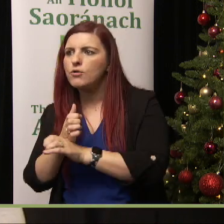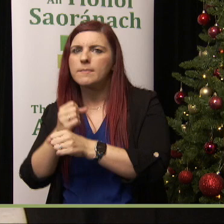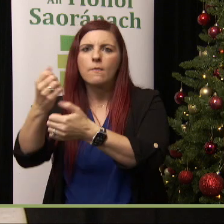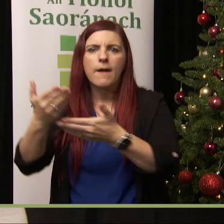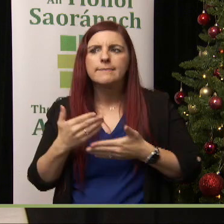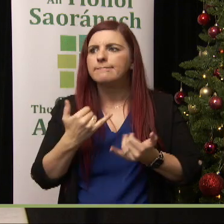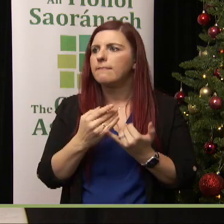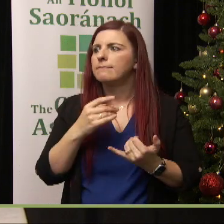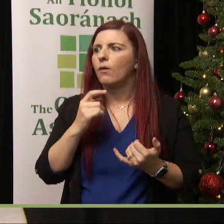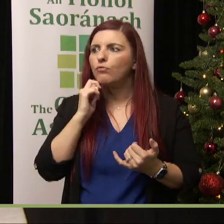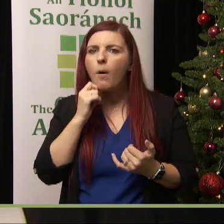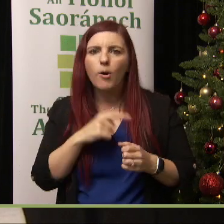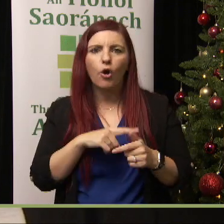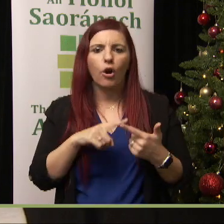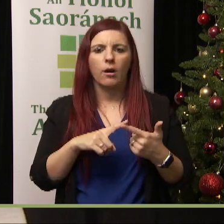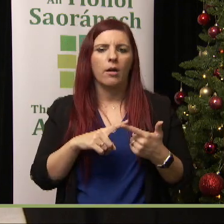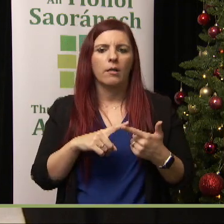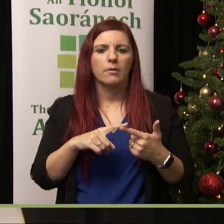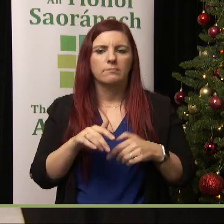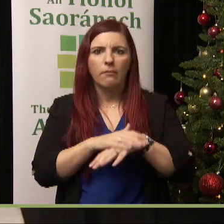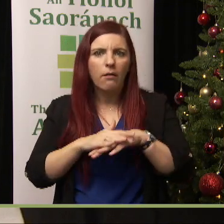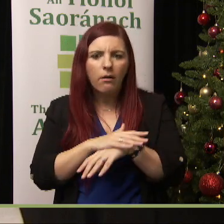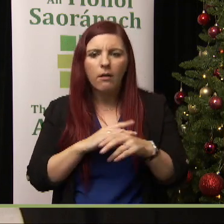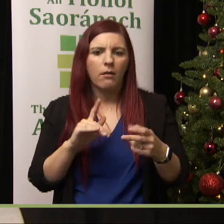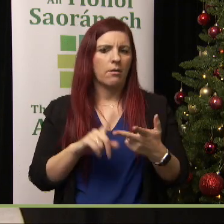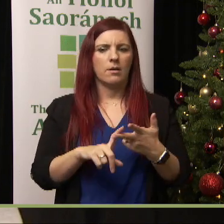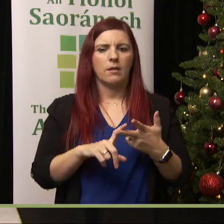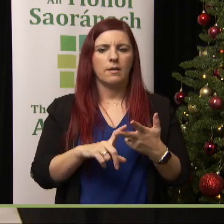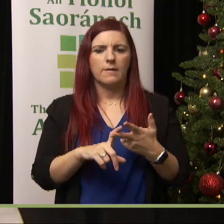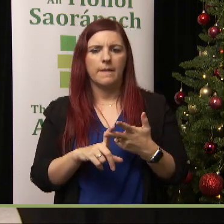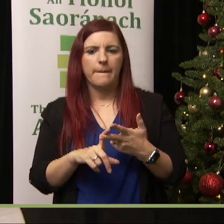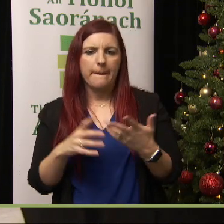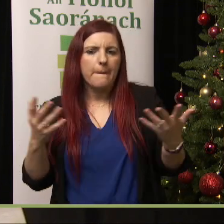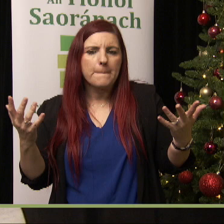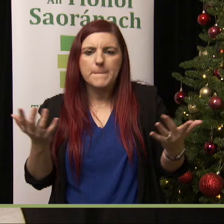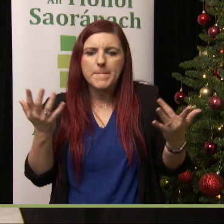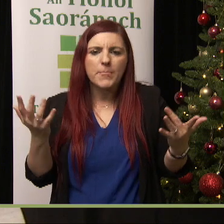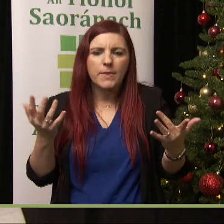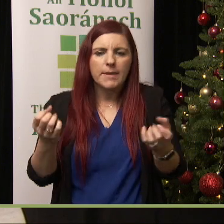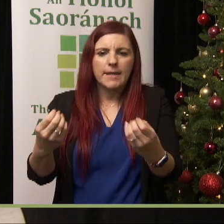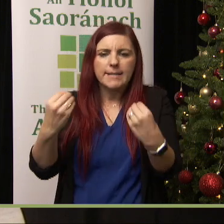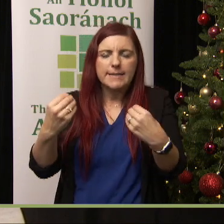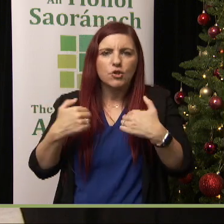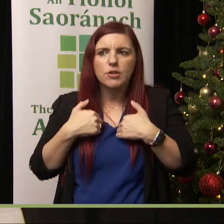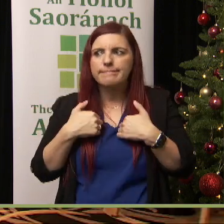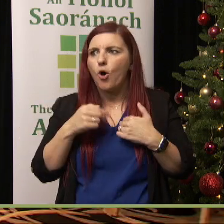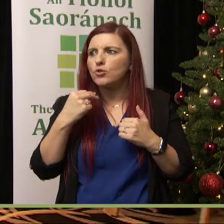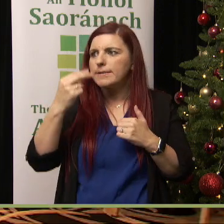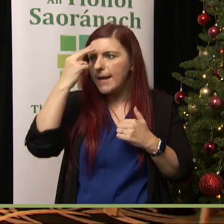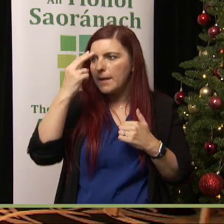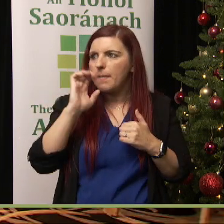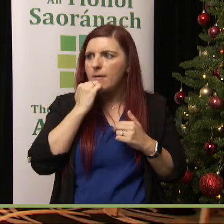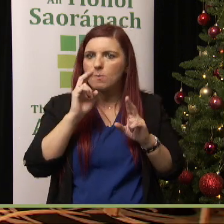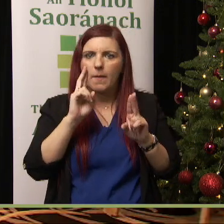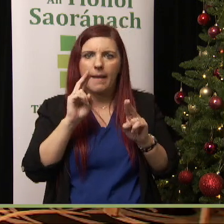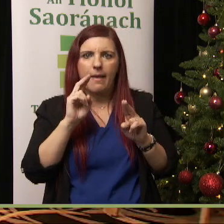they provide things like antifreeze, they provide understanding so we can develop self-cleaning windows because of their